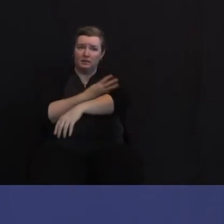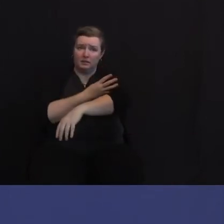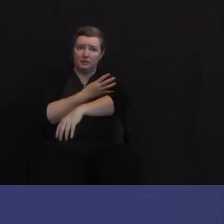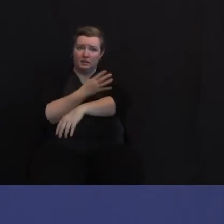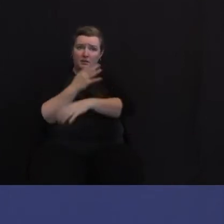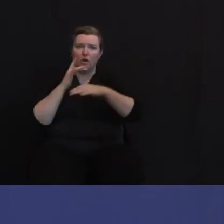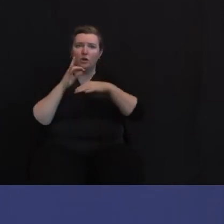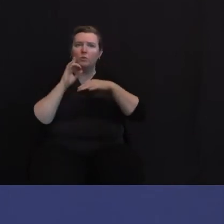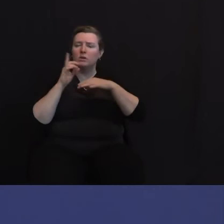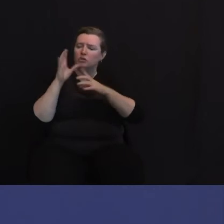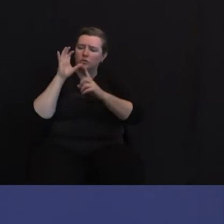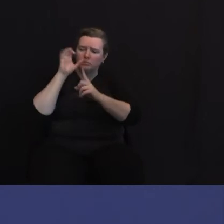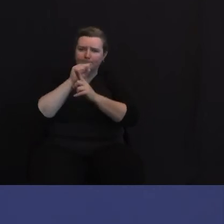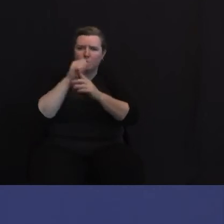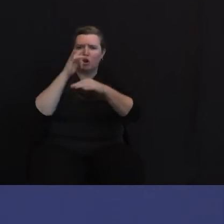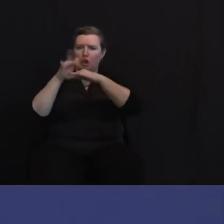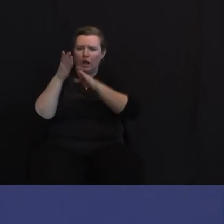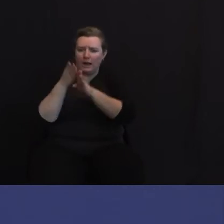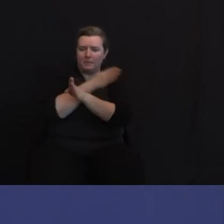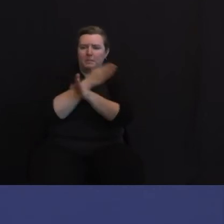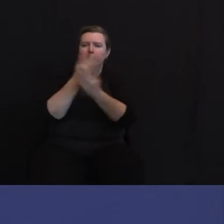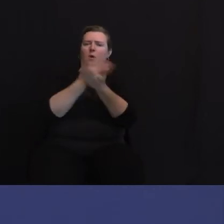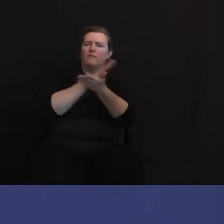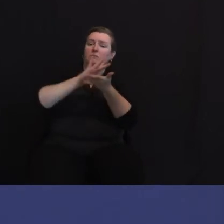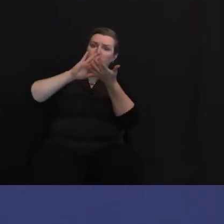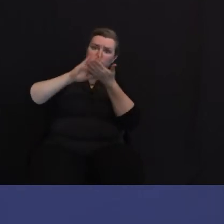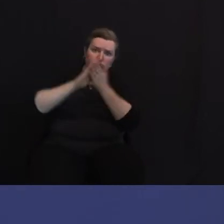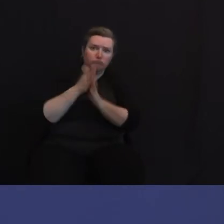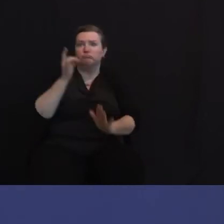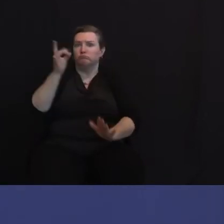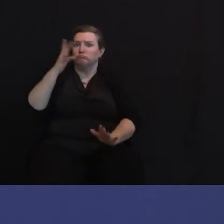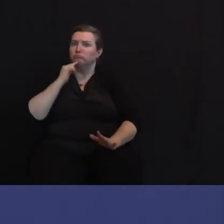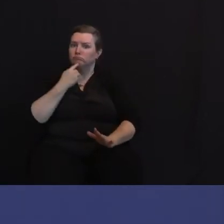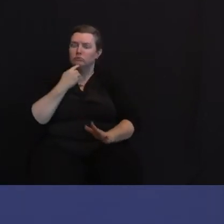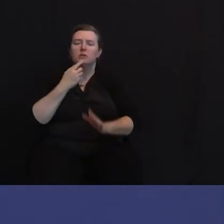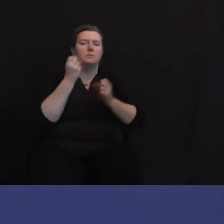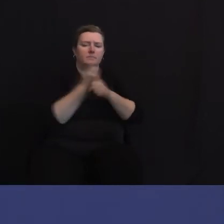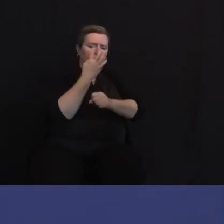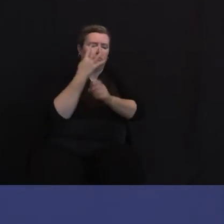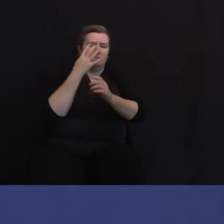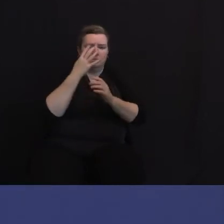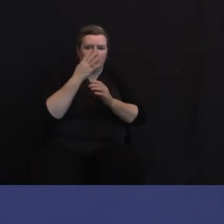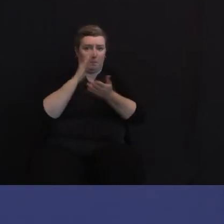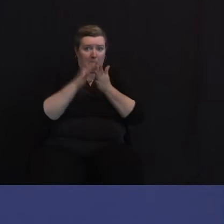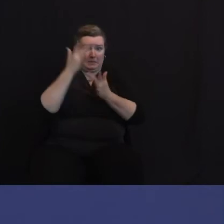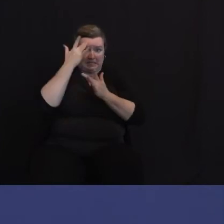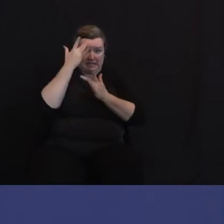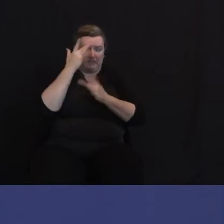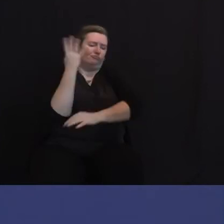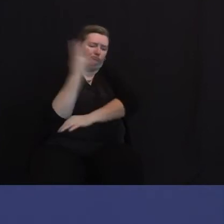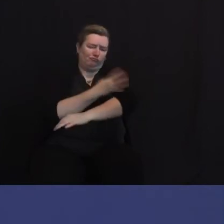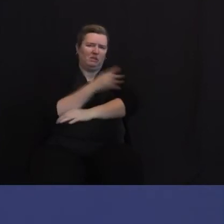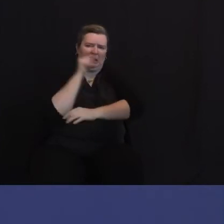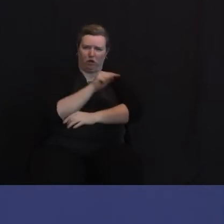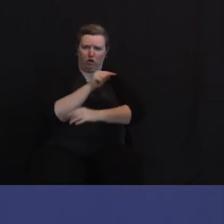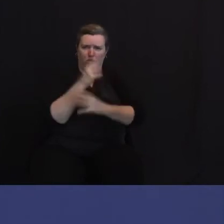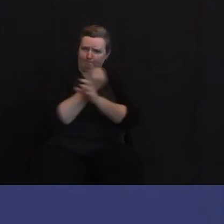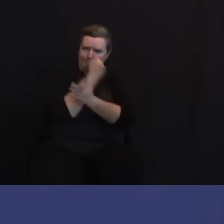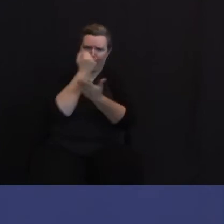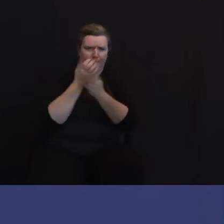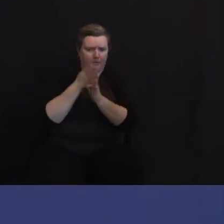say? So good word to the wise on all the above. Pat, lots of moving parts